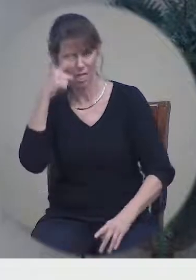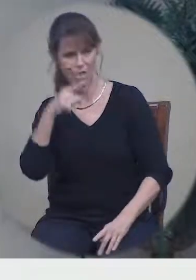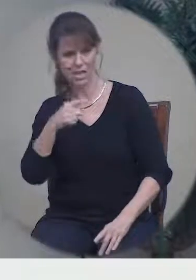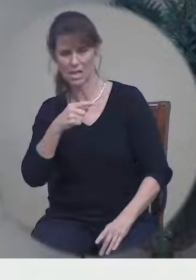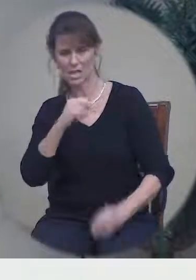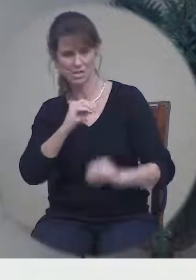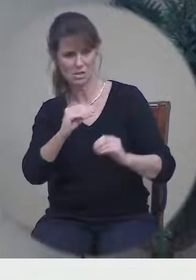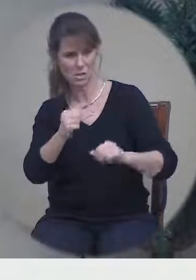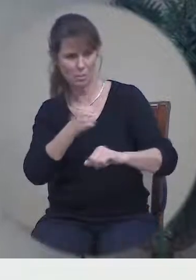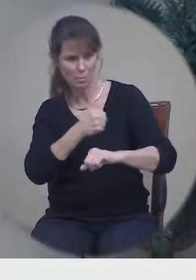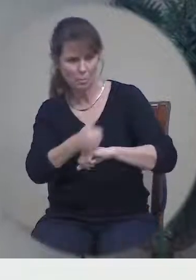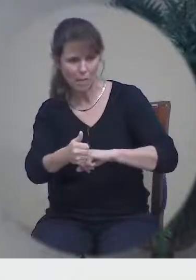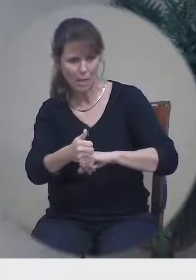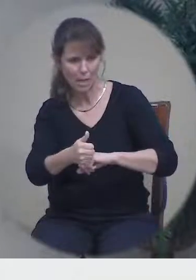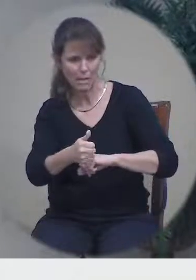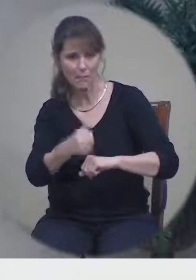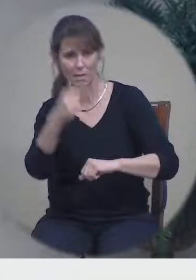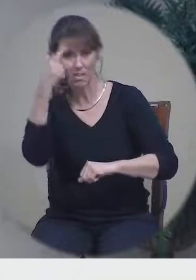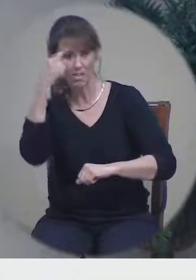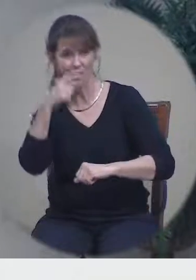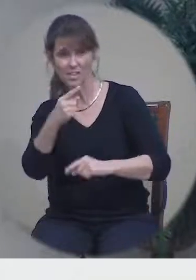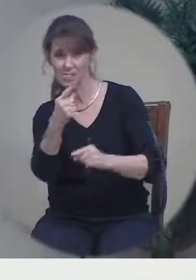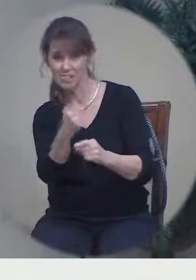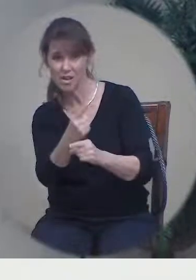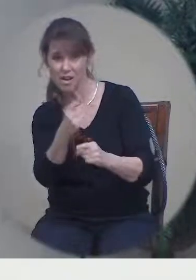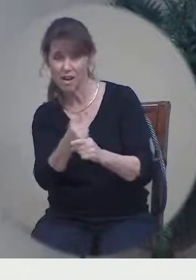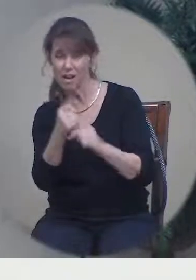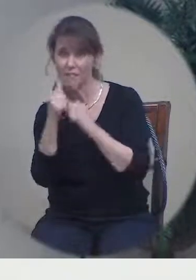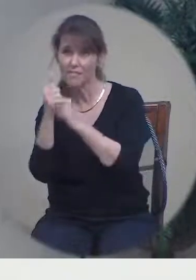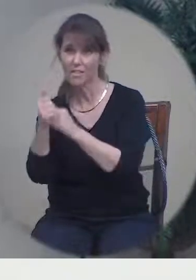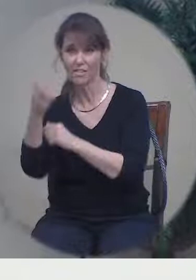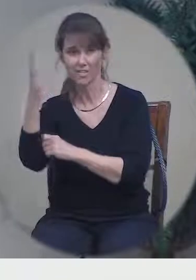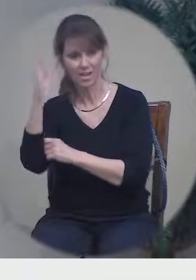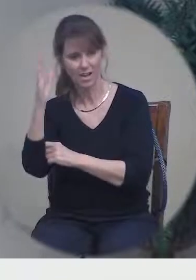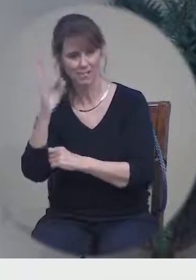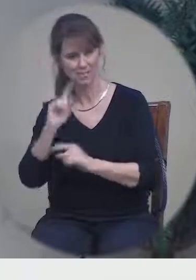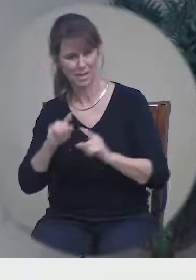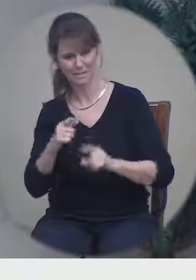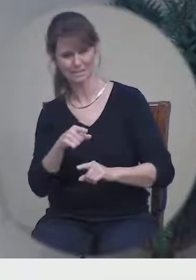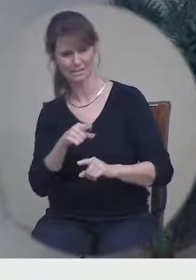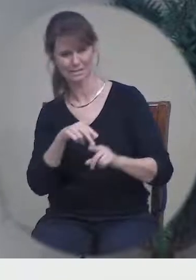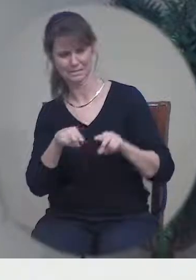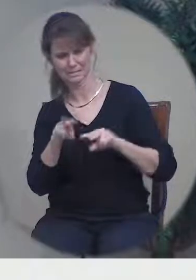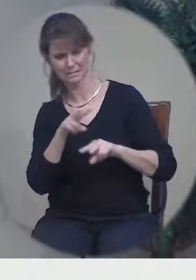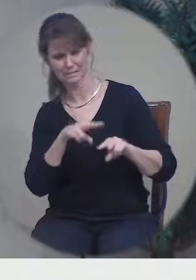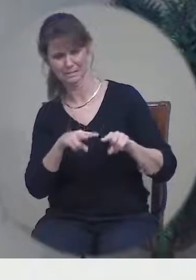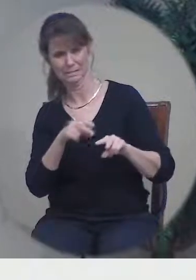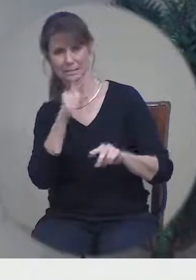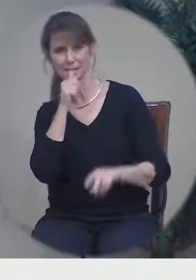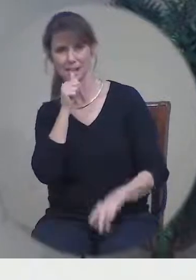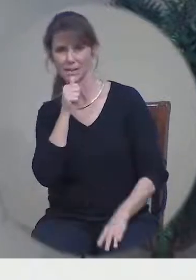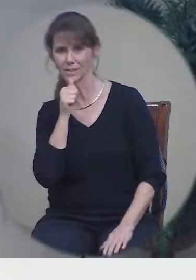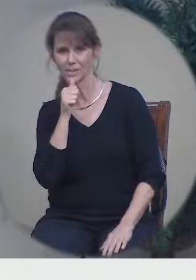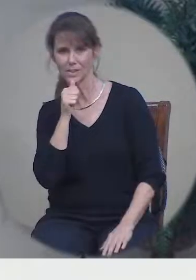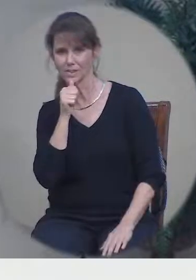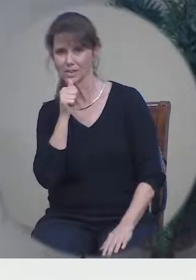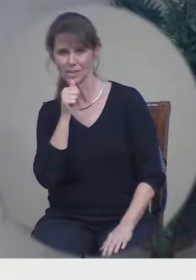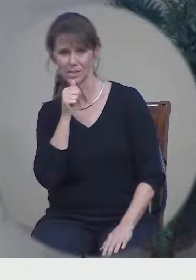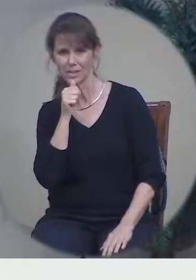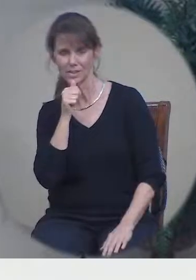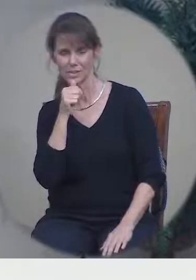and yet he's suffering, apparently, because they understood all suffering related to sin. And they just come and they sit with